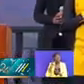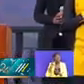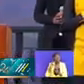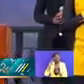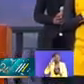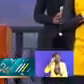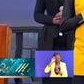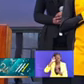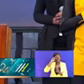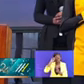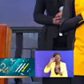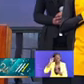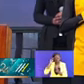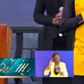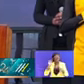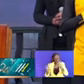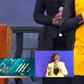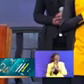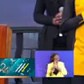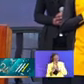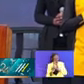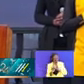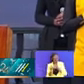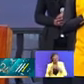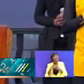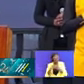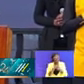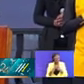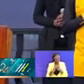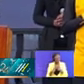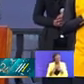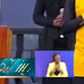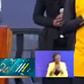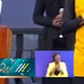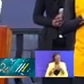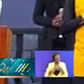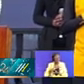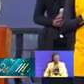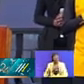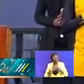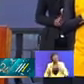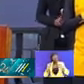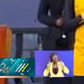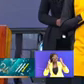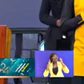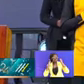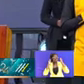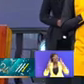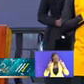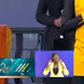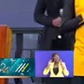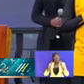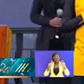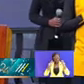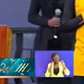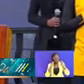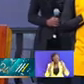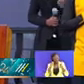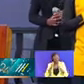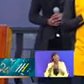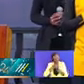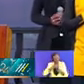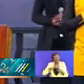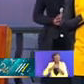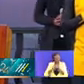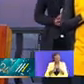and Tents full then there was an inter eruption of a political process and